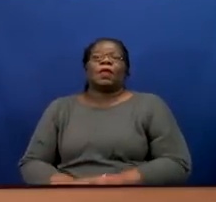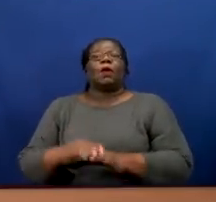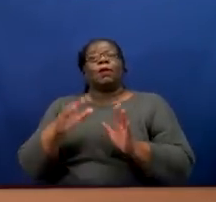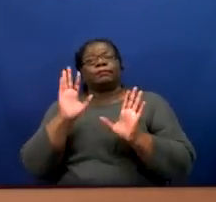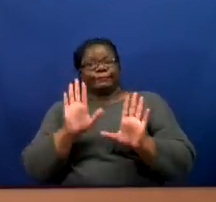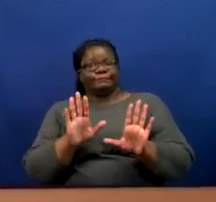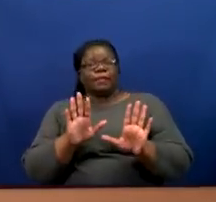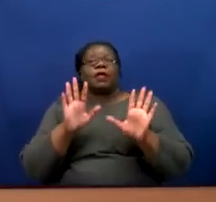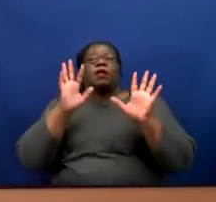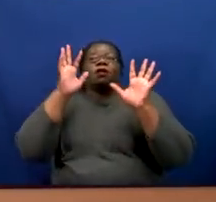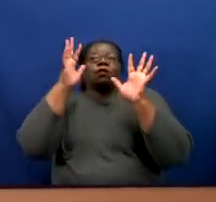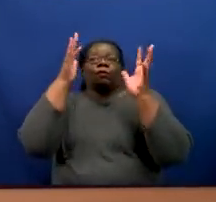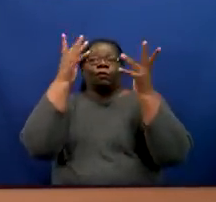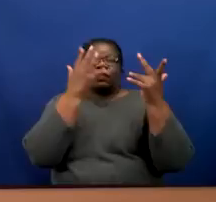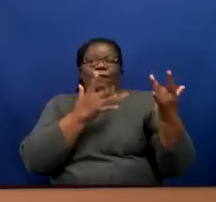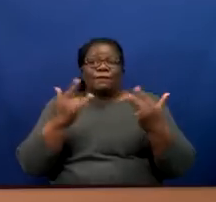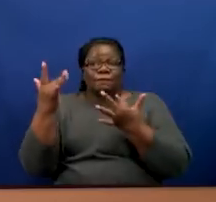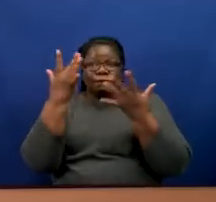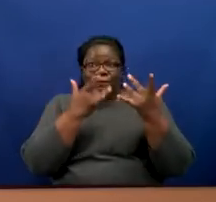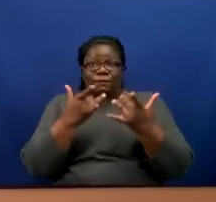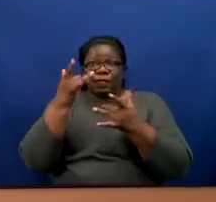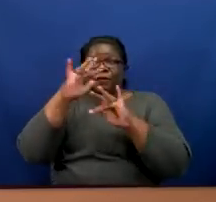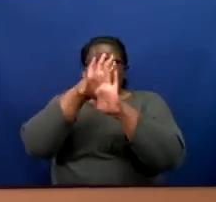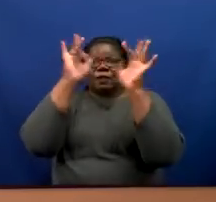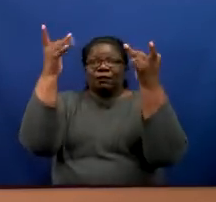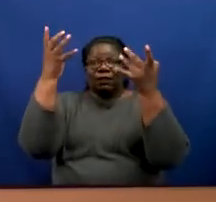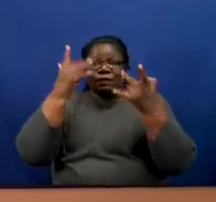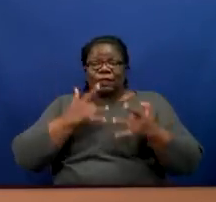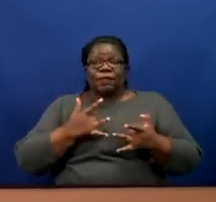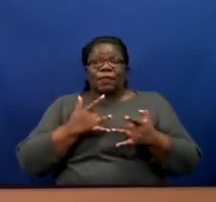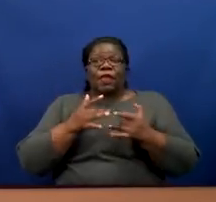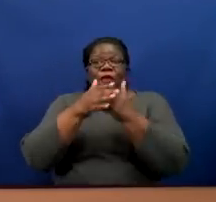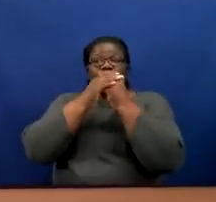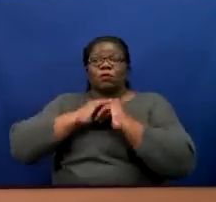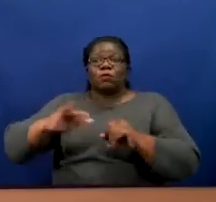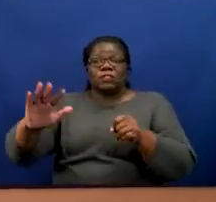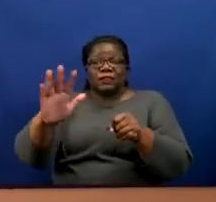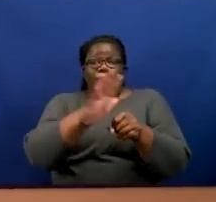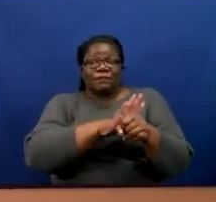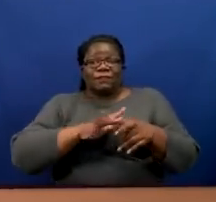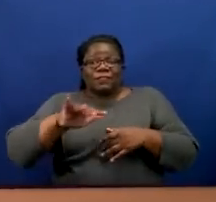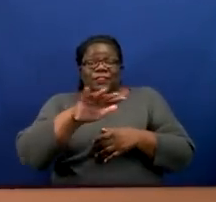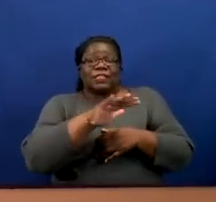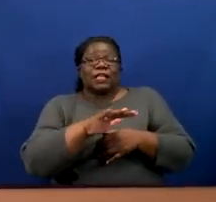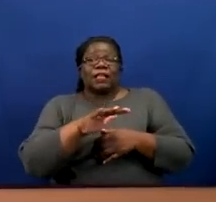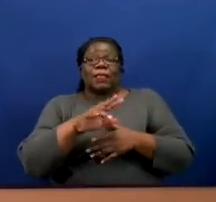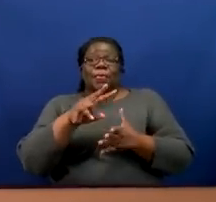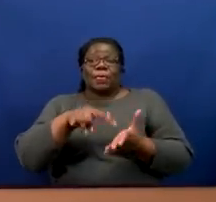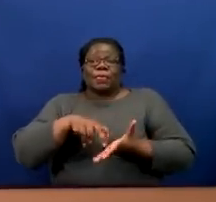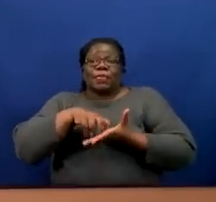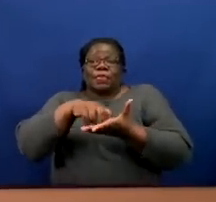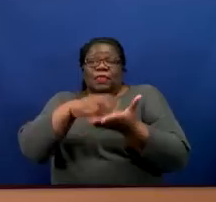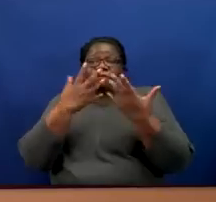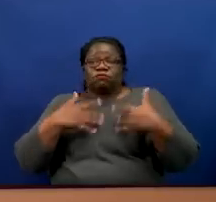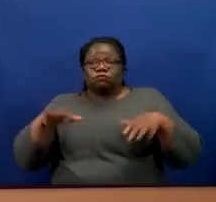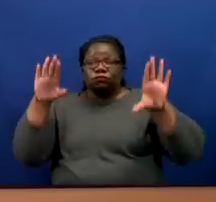fell and the glory filled the house, your Bible says they immediately fell down on the pavement and they began